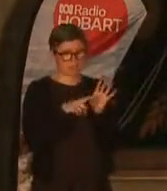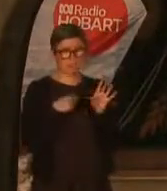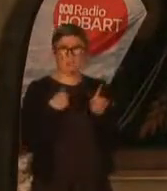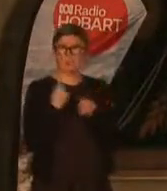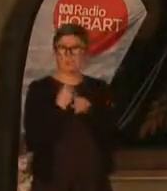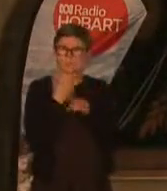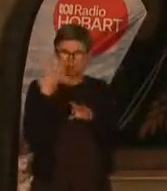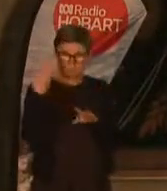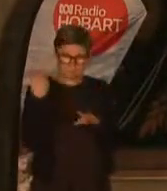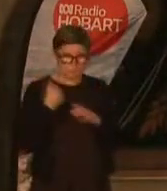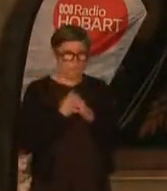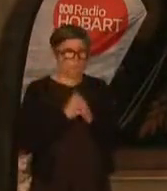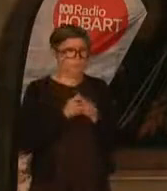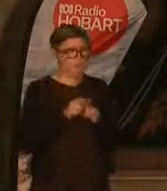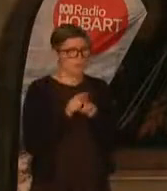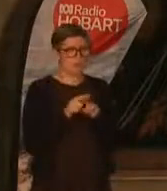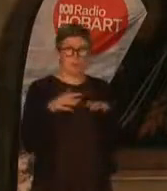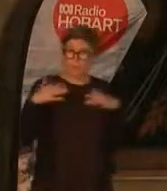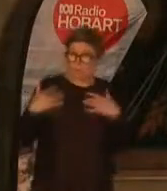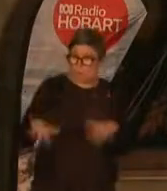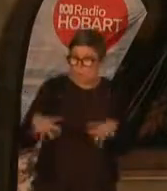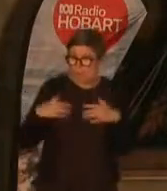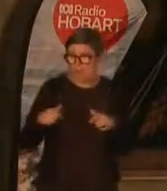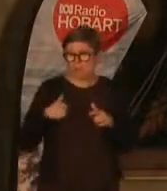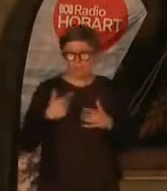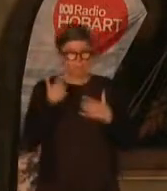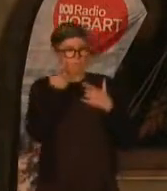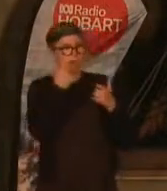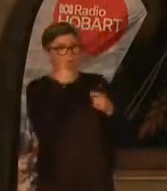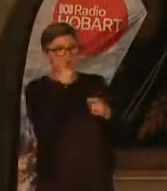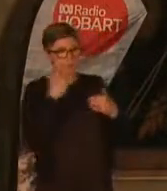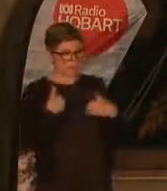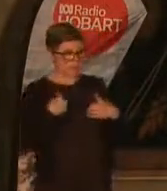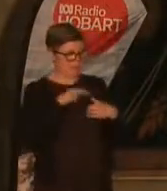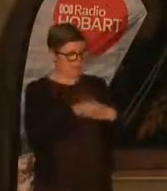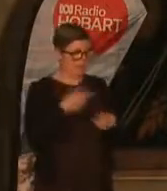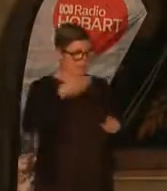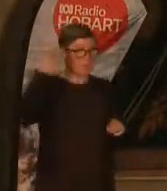like this grand discovery that, oh, there were people living here for a little while.